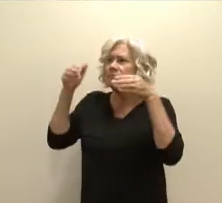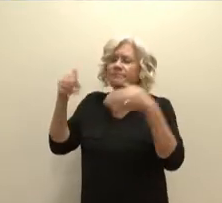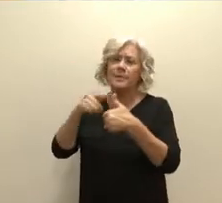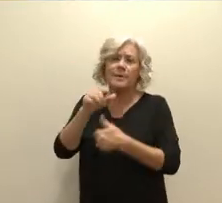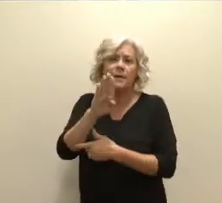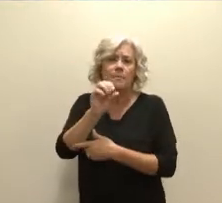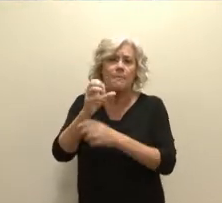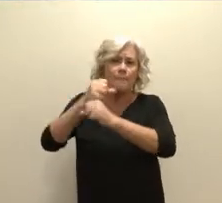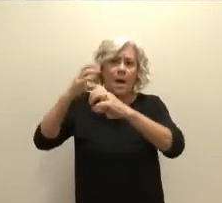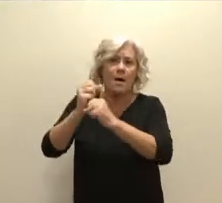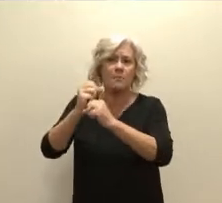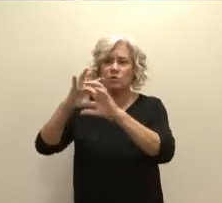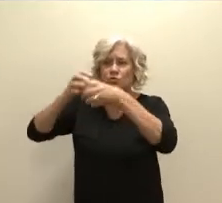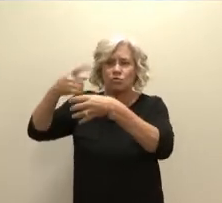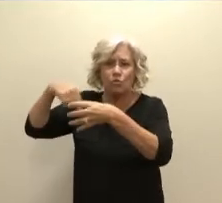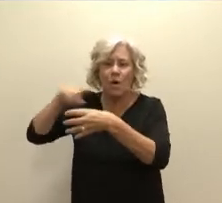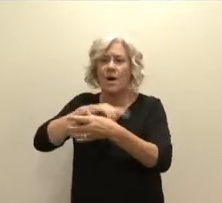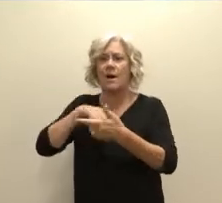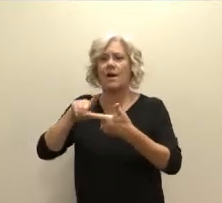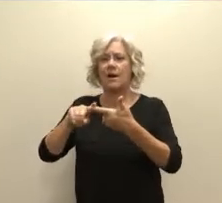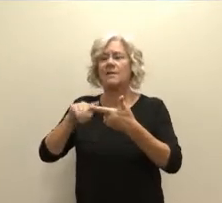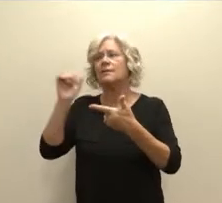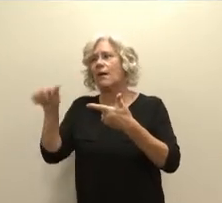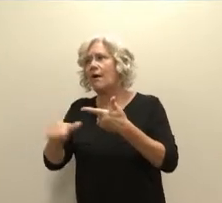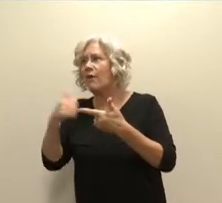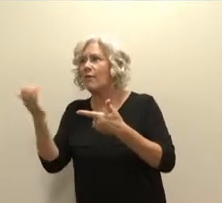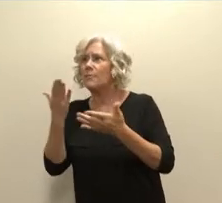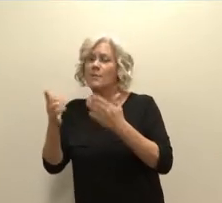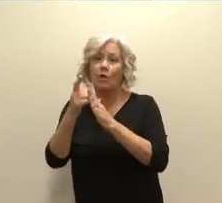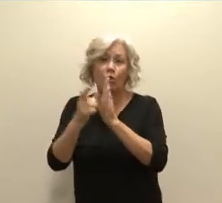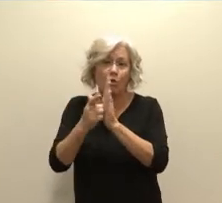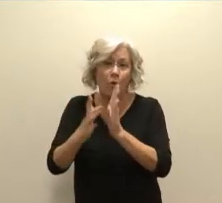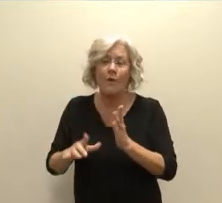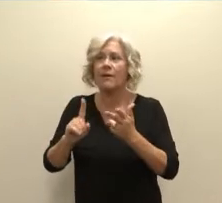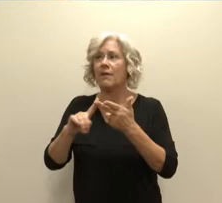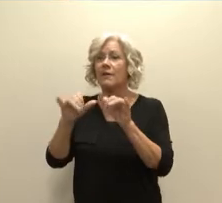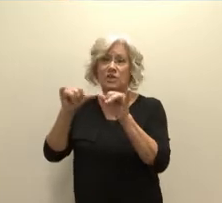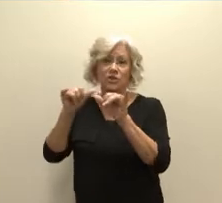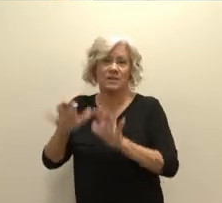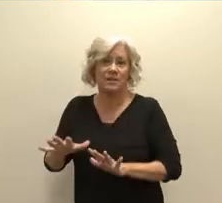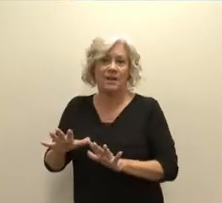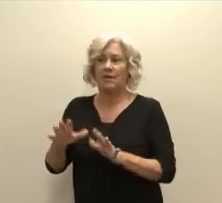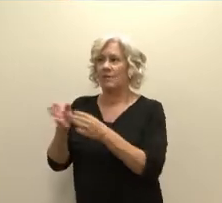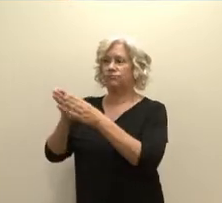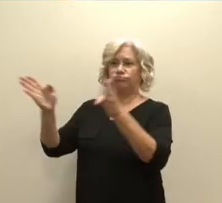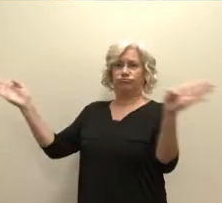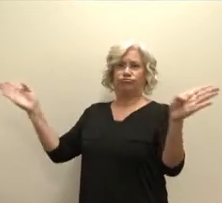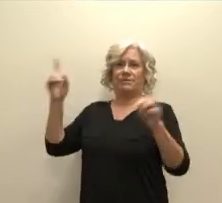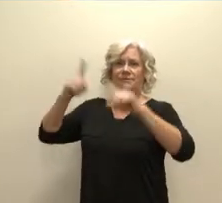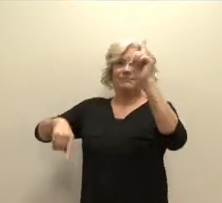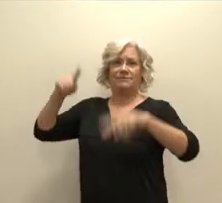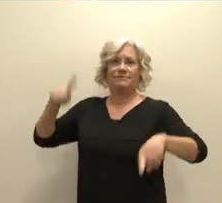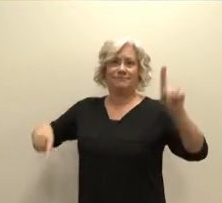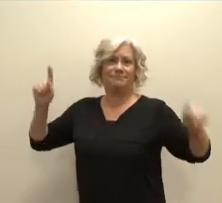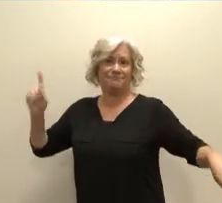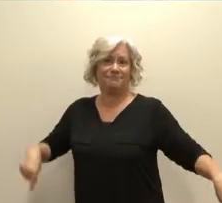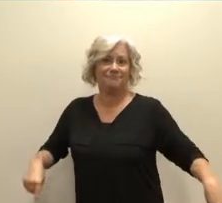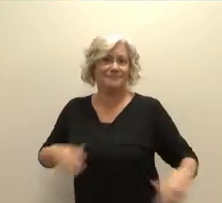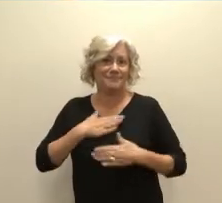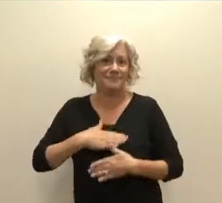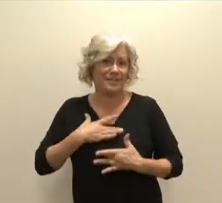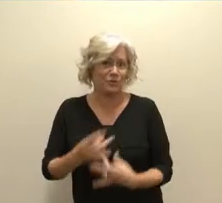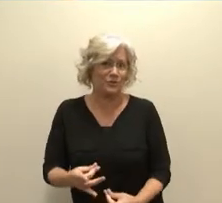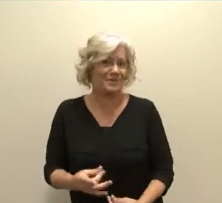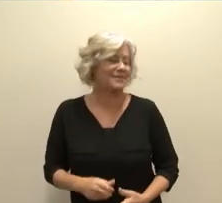squad, as a cop in another capacity, as a lawyer, or as an engineer. So he has a broad horizon ahead of him.